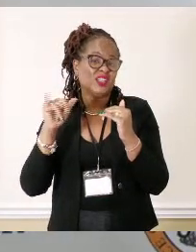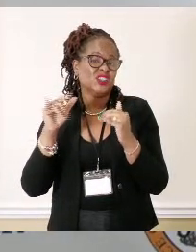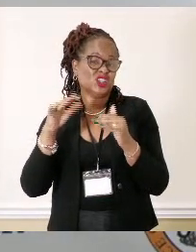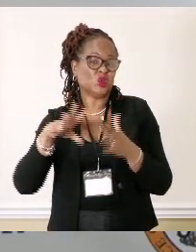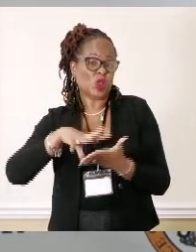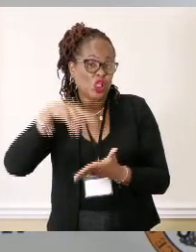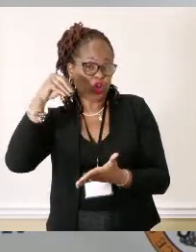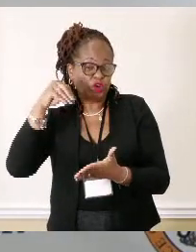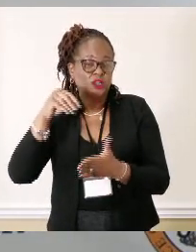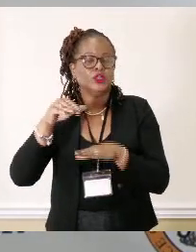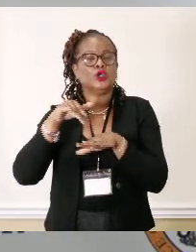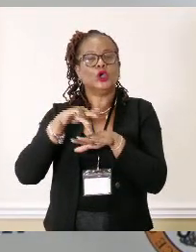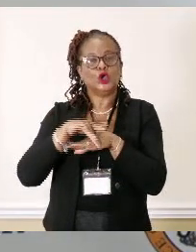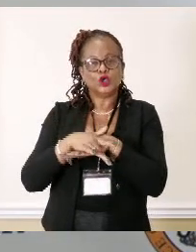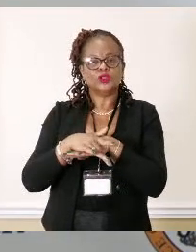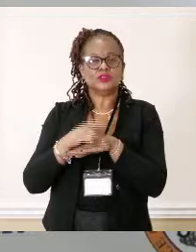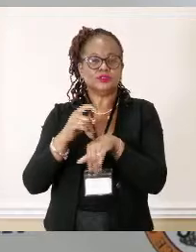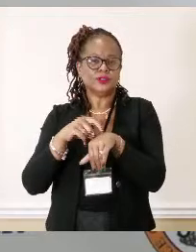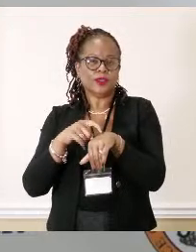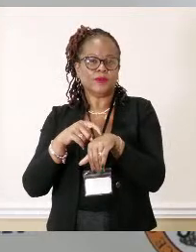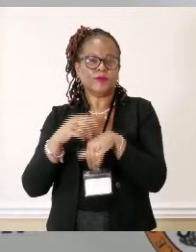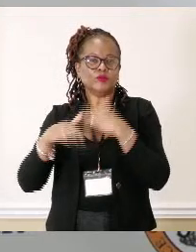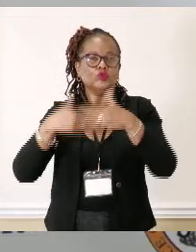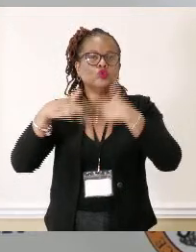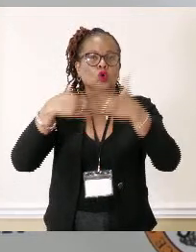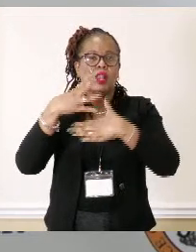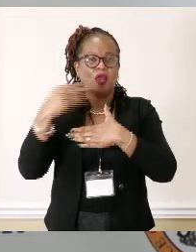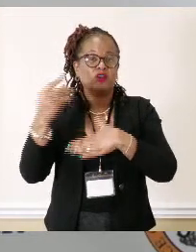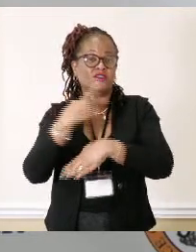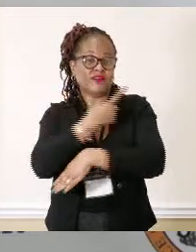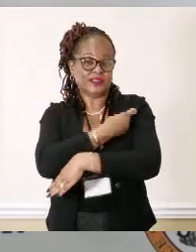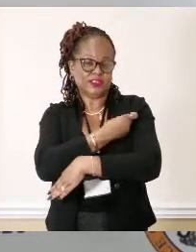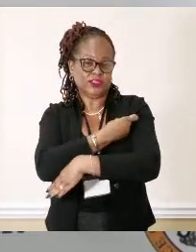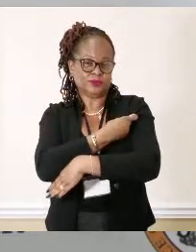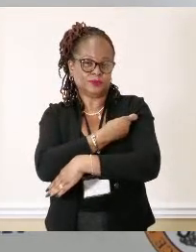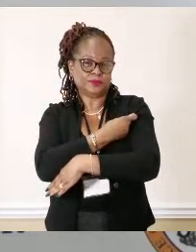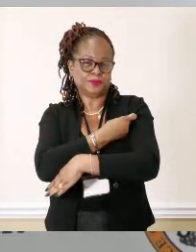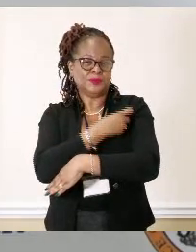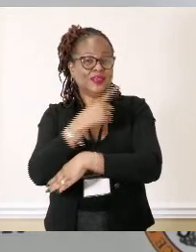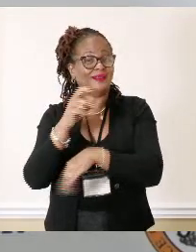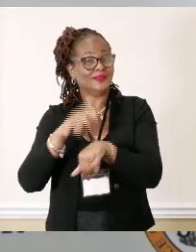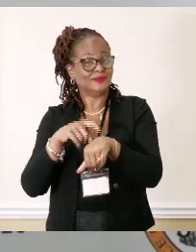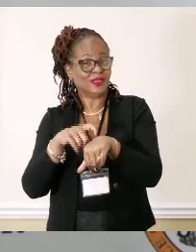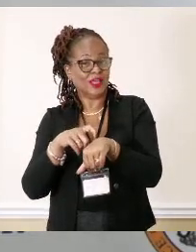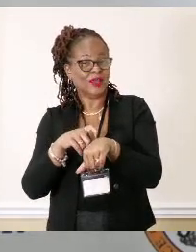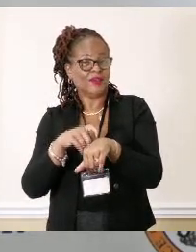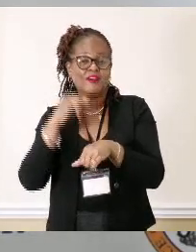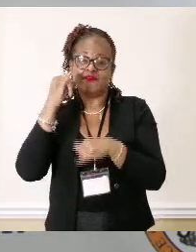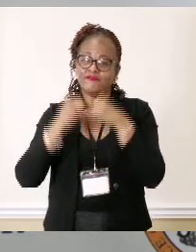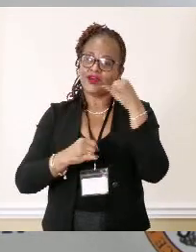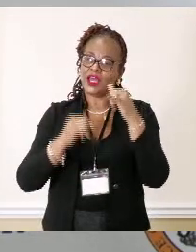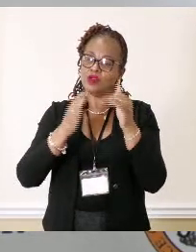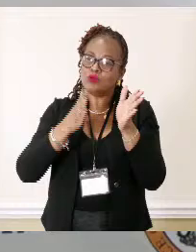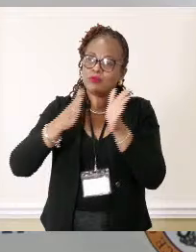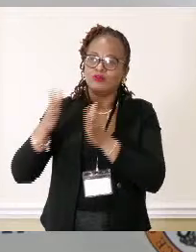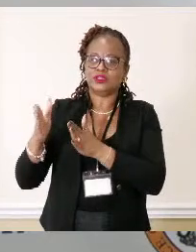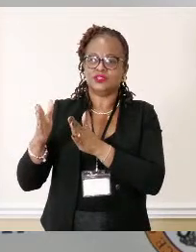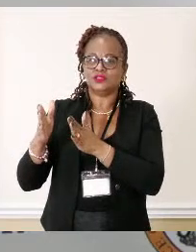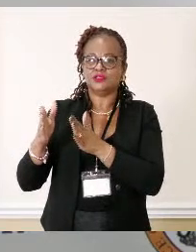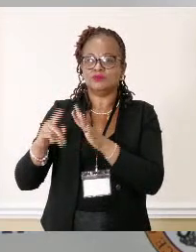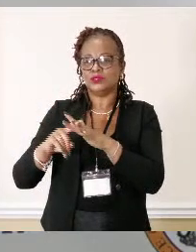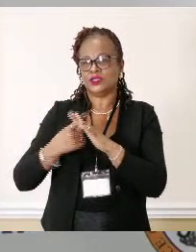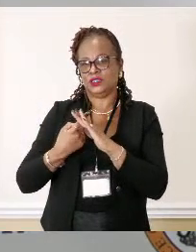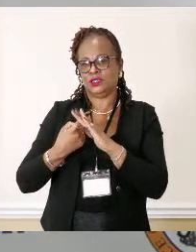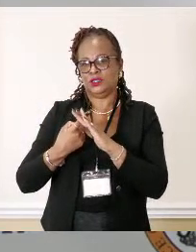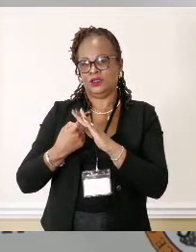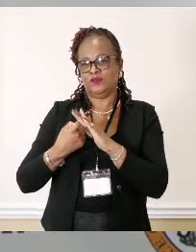the early phases of this rollout. And at this time, final preparations are underway